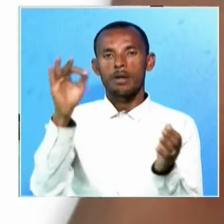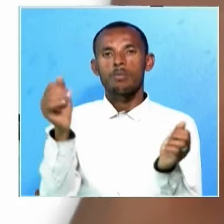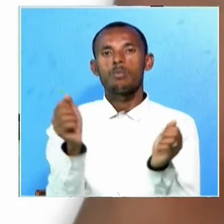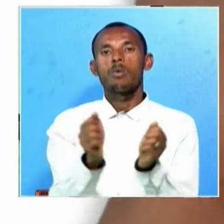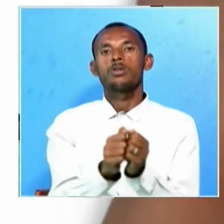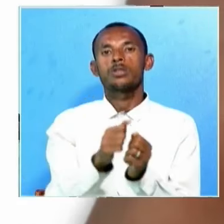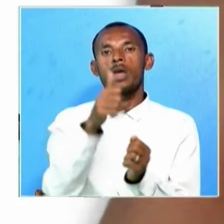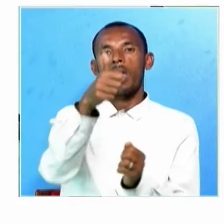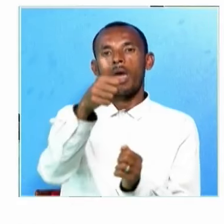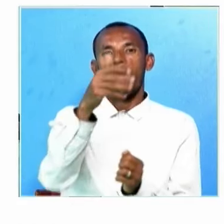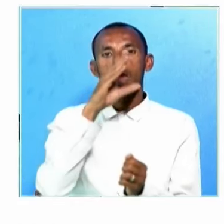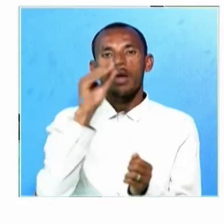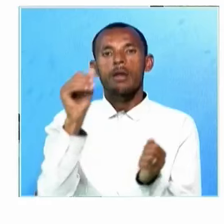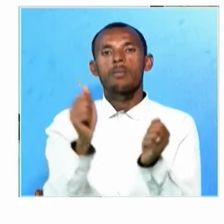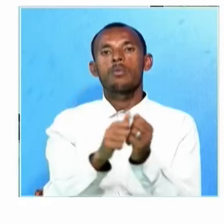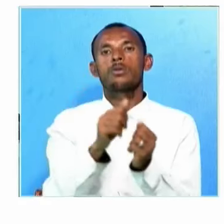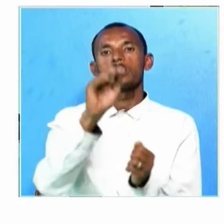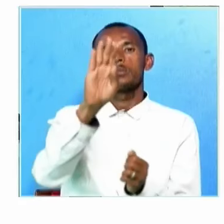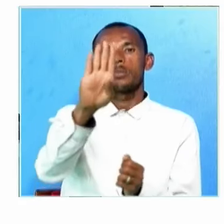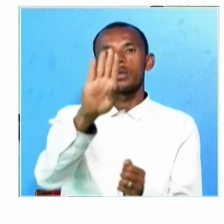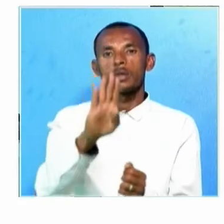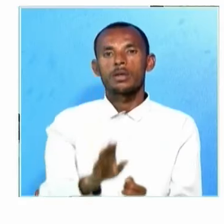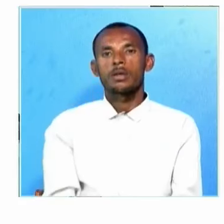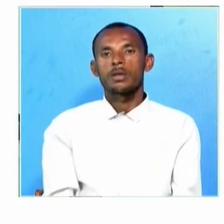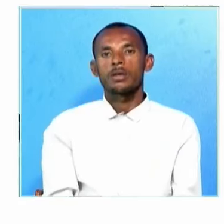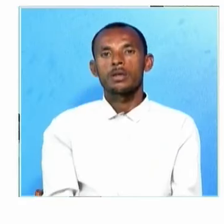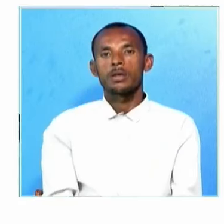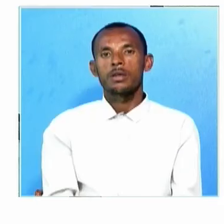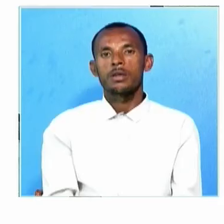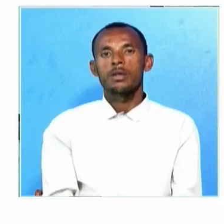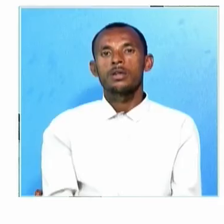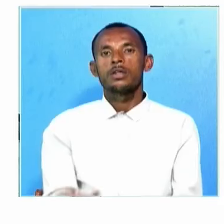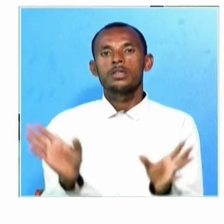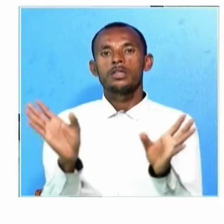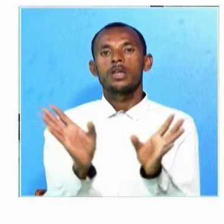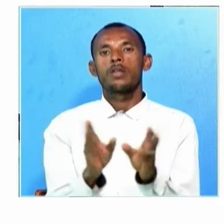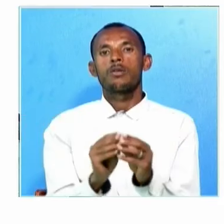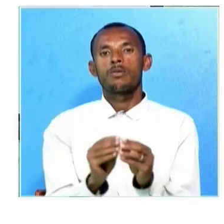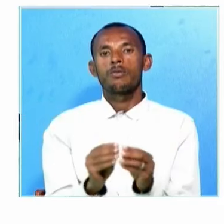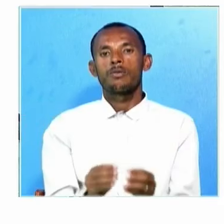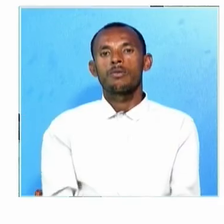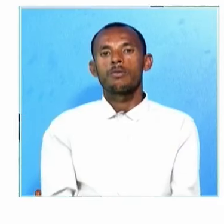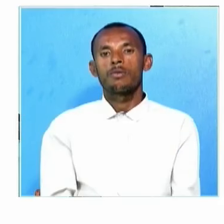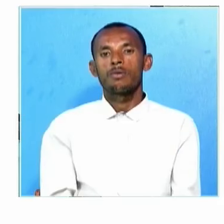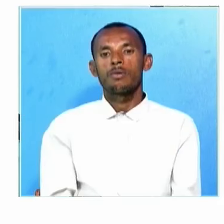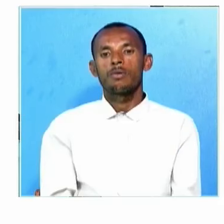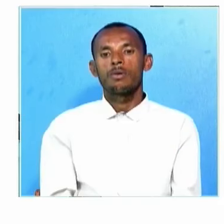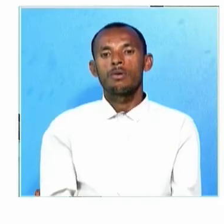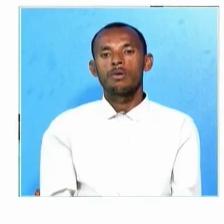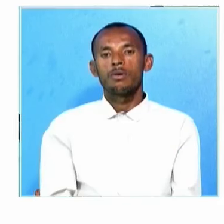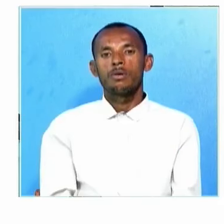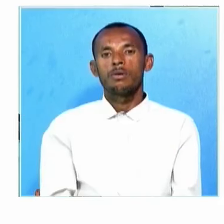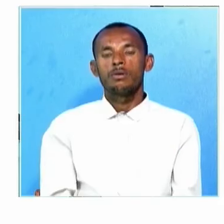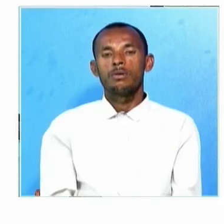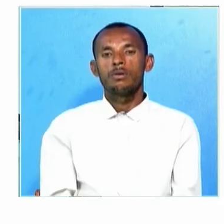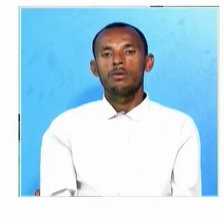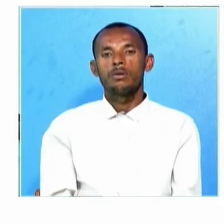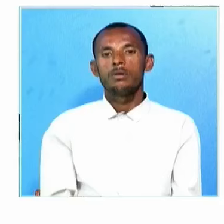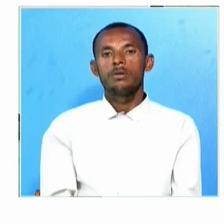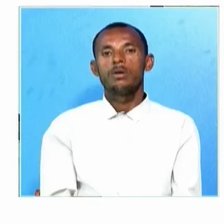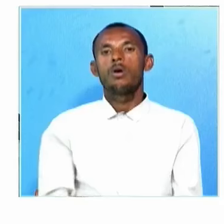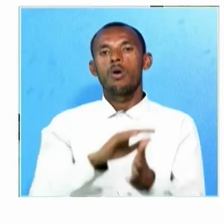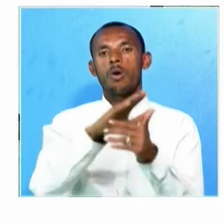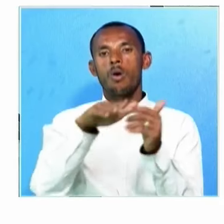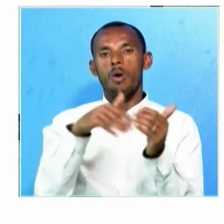in A and B is the set of this. It is the set of